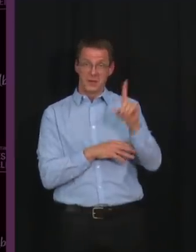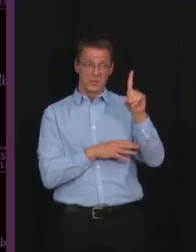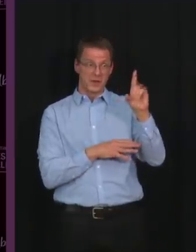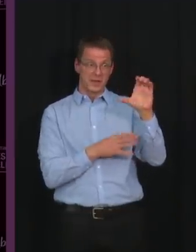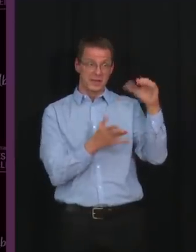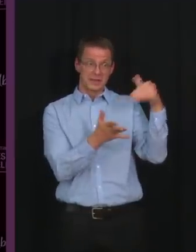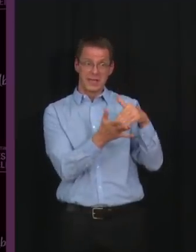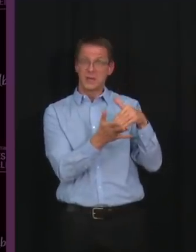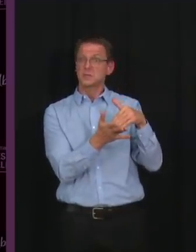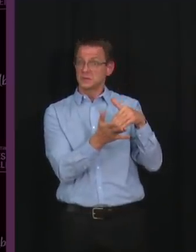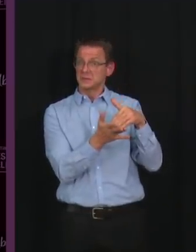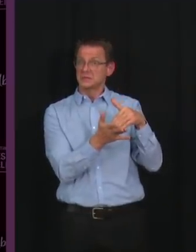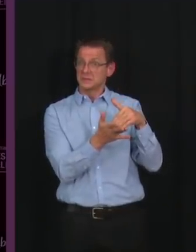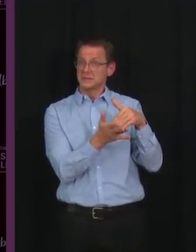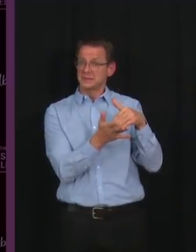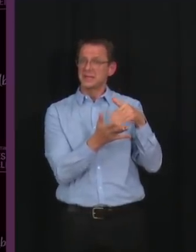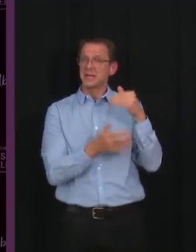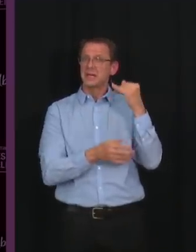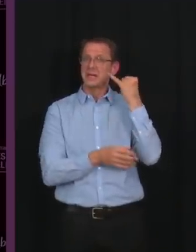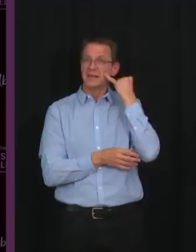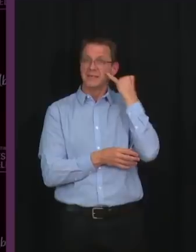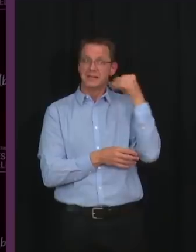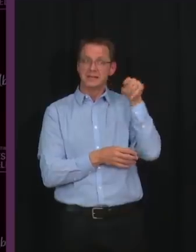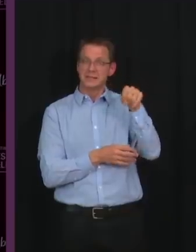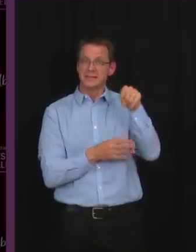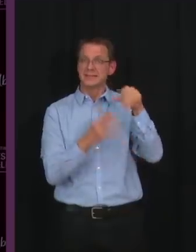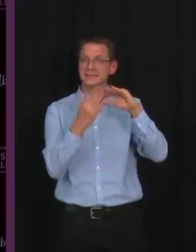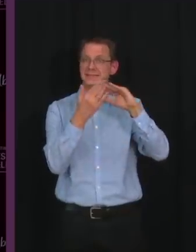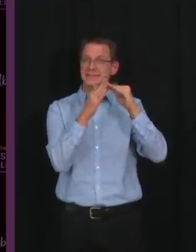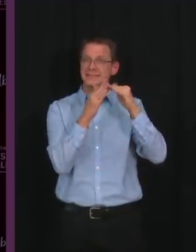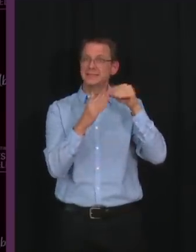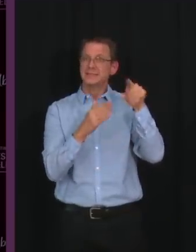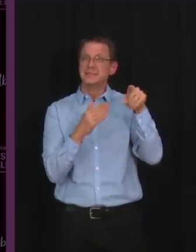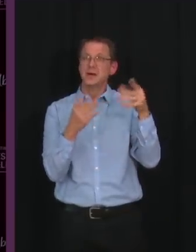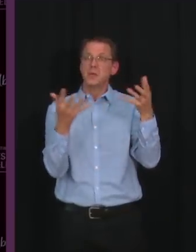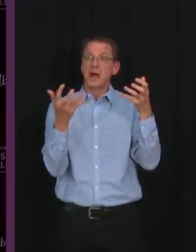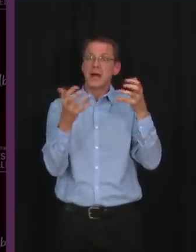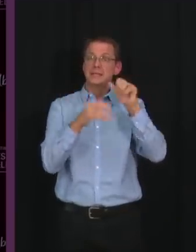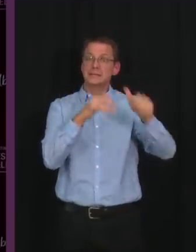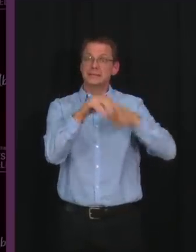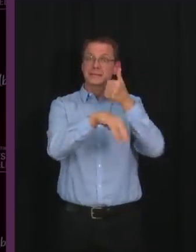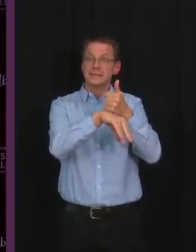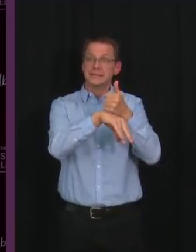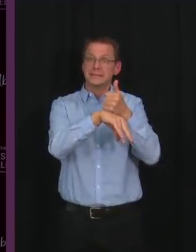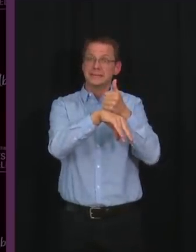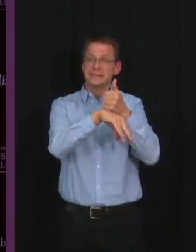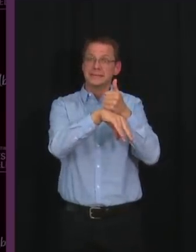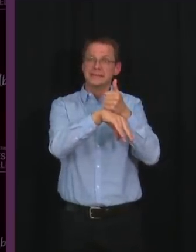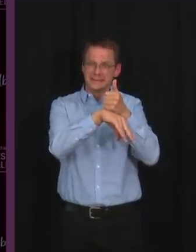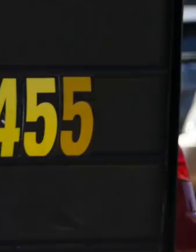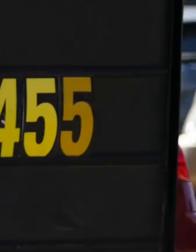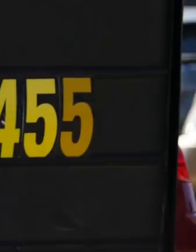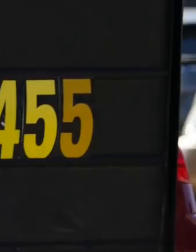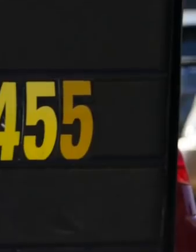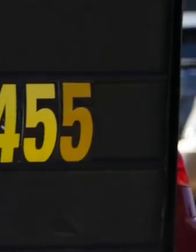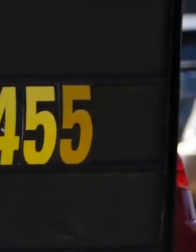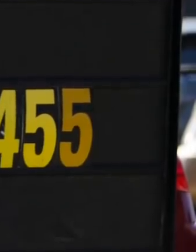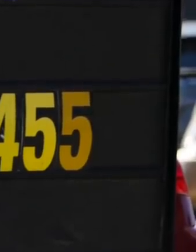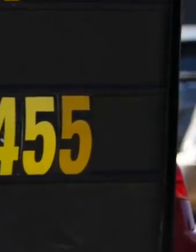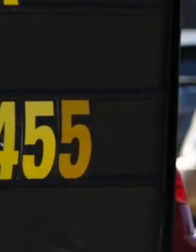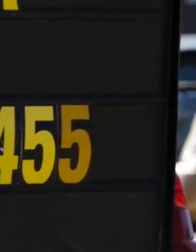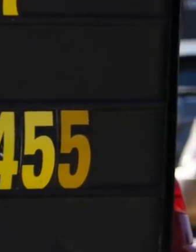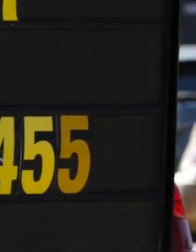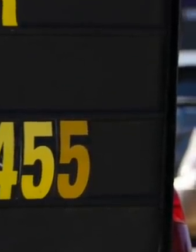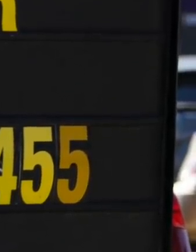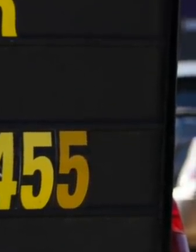so that are in target areas where cases are highest. If your community is not seeing high levels of spread you won't see